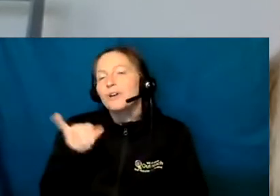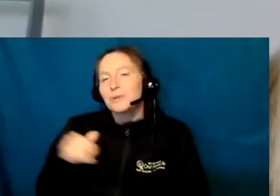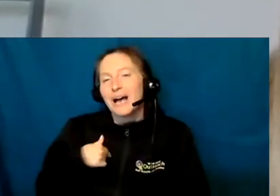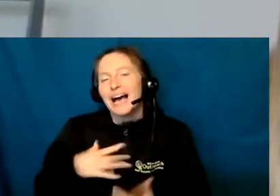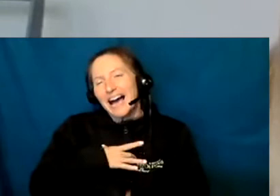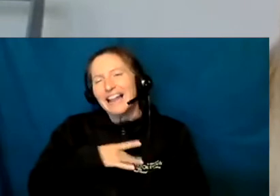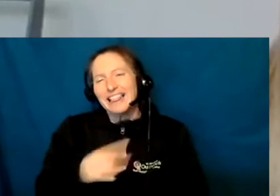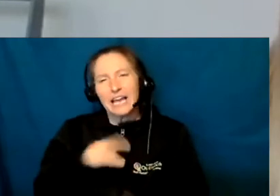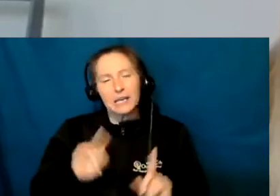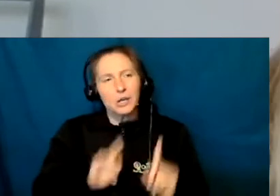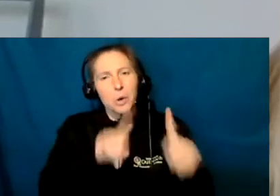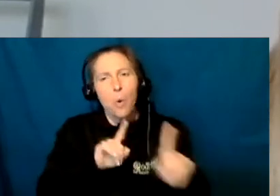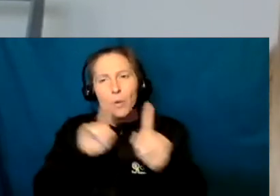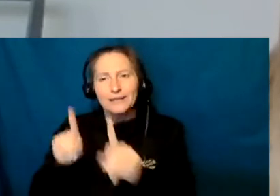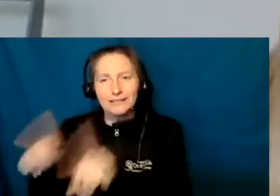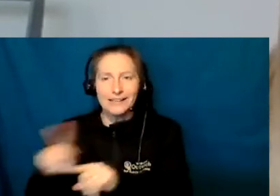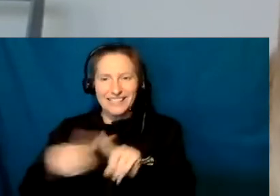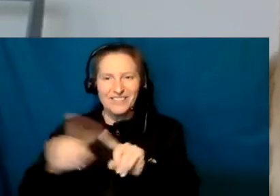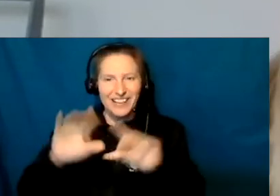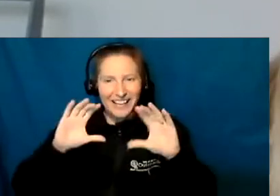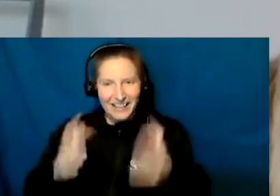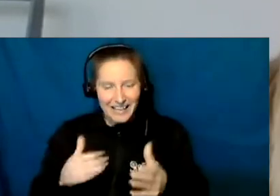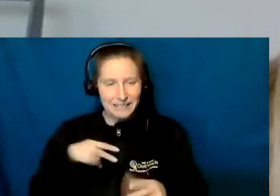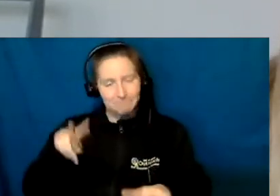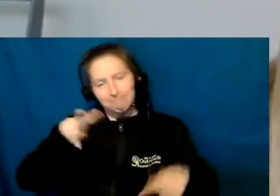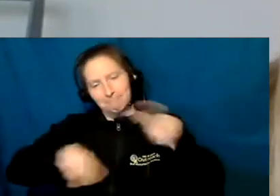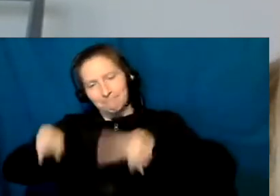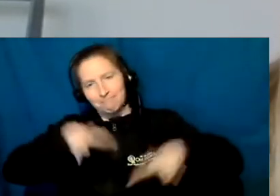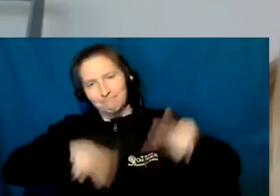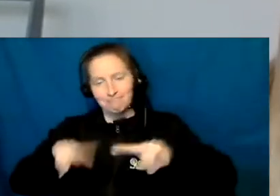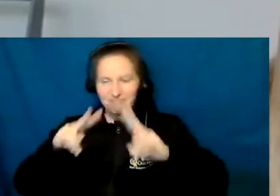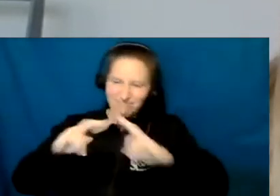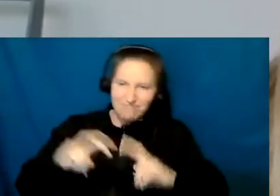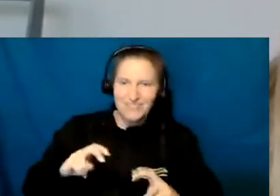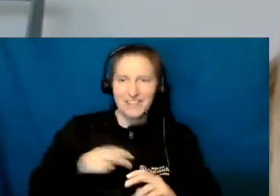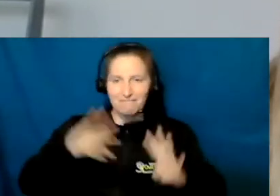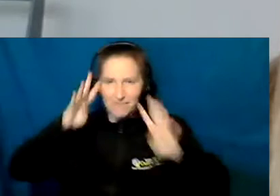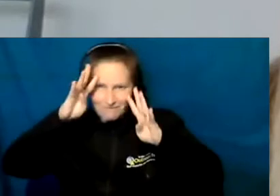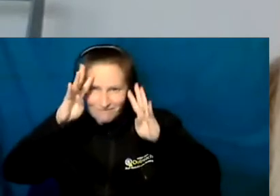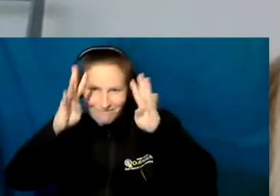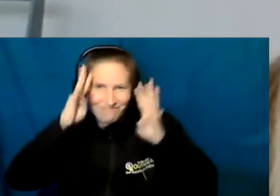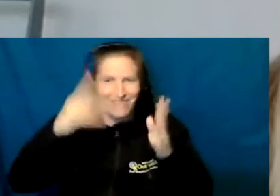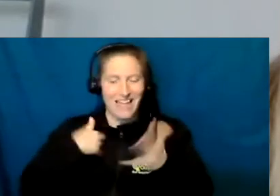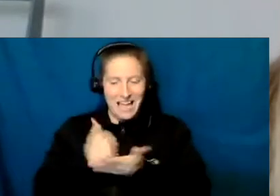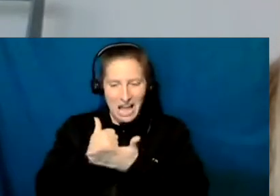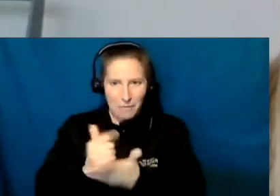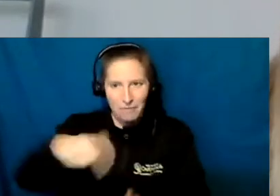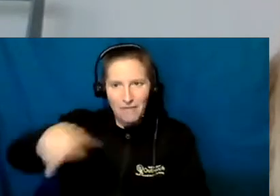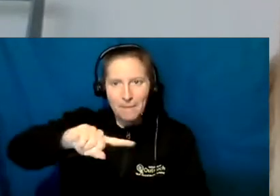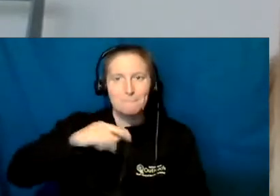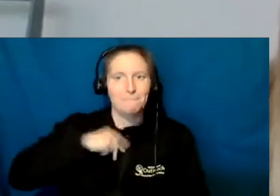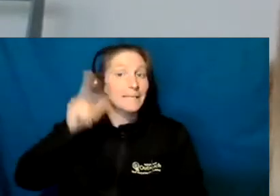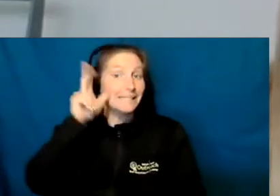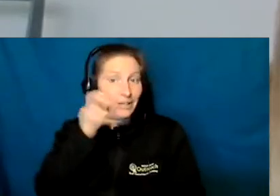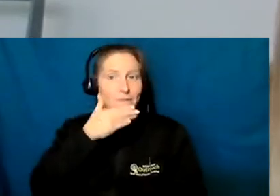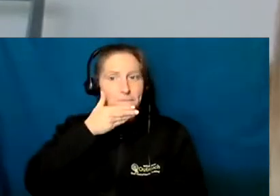and seeing kids in their classroom and trying to figure out creative ways as to help them hear in